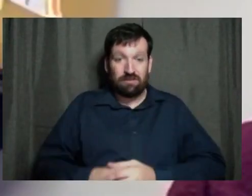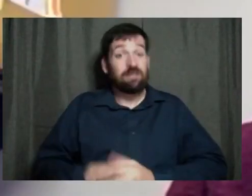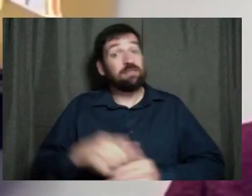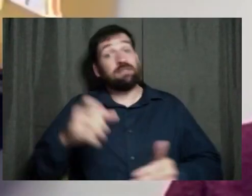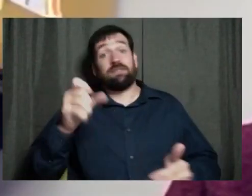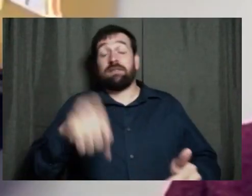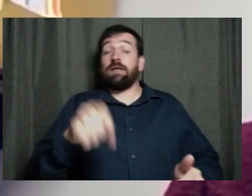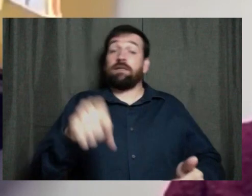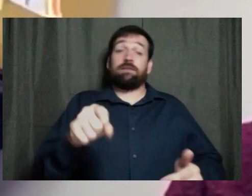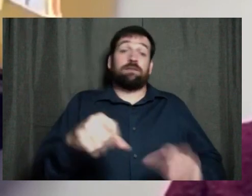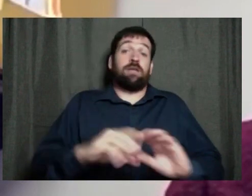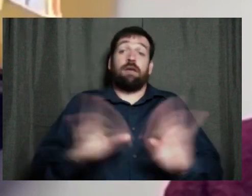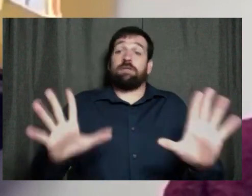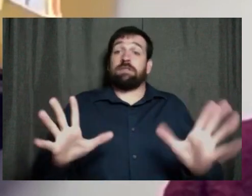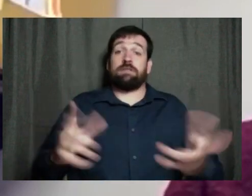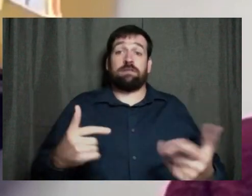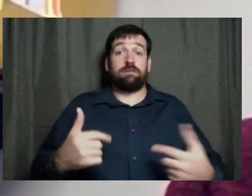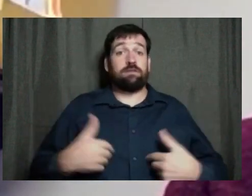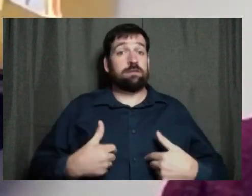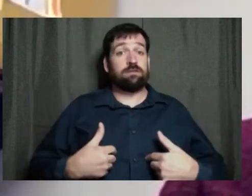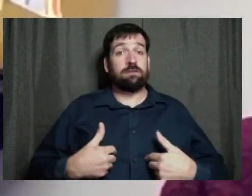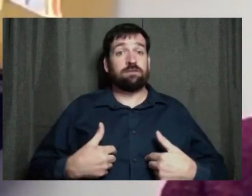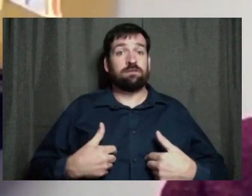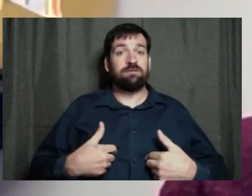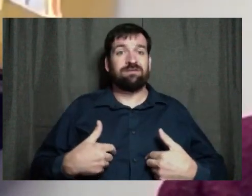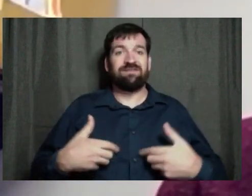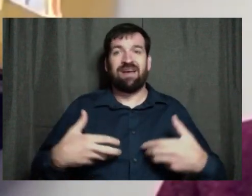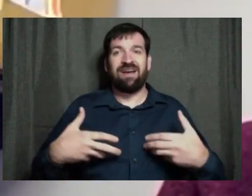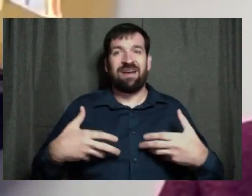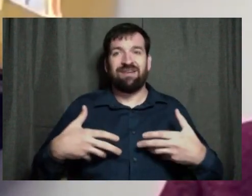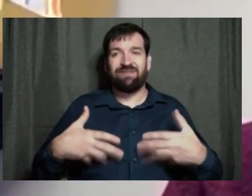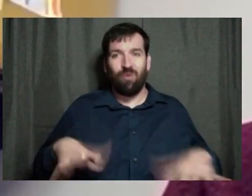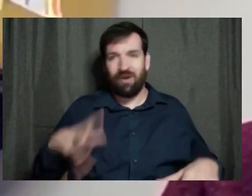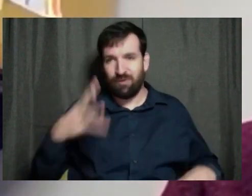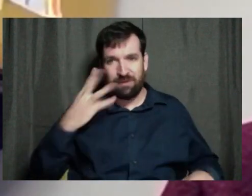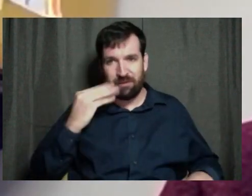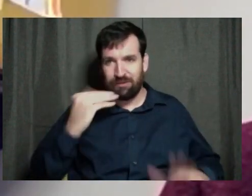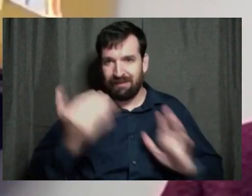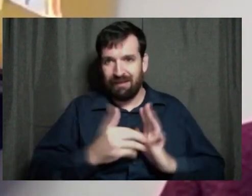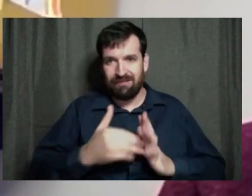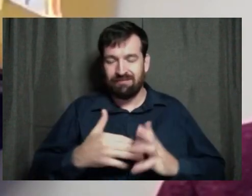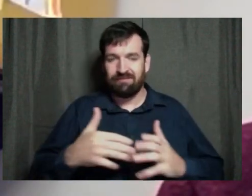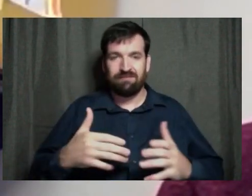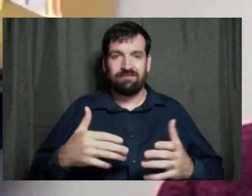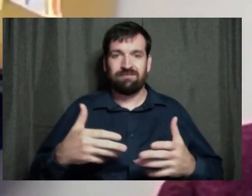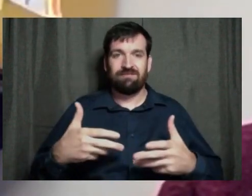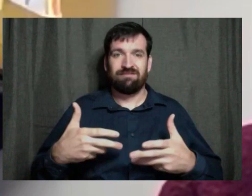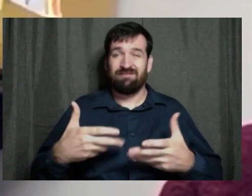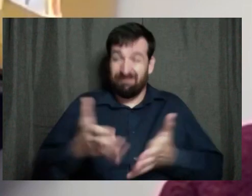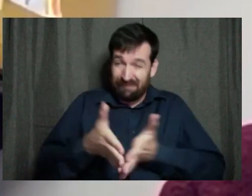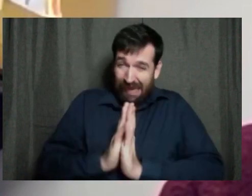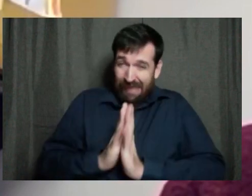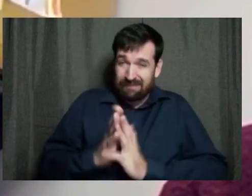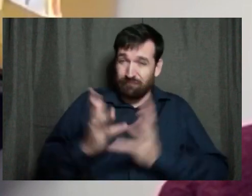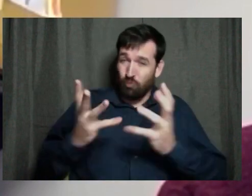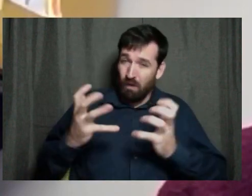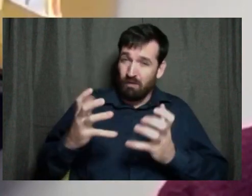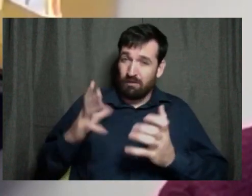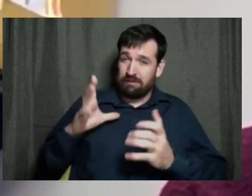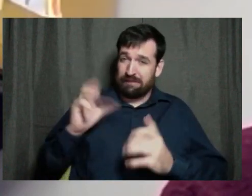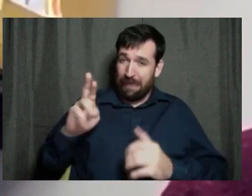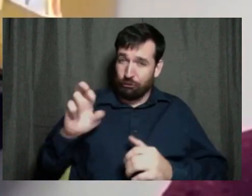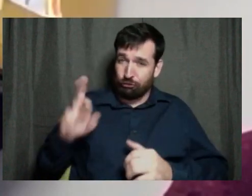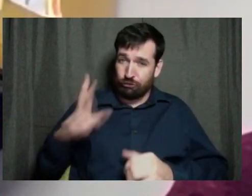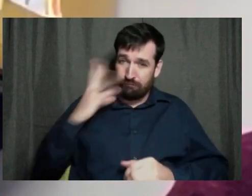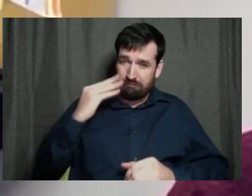I obviously would never want to go through this again or never ask to go through cancer, but I think that is the biggest